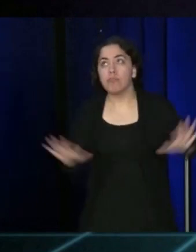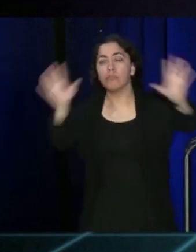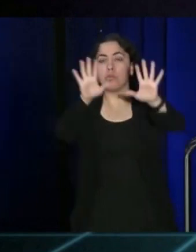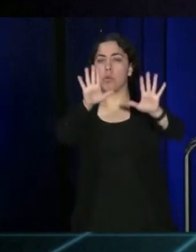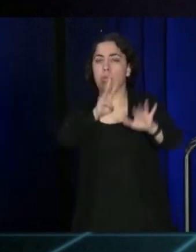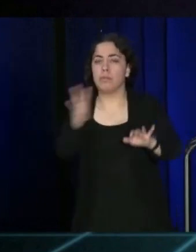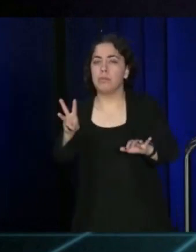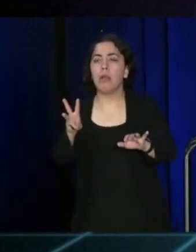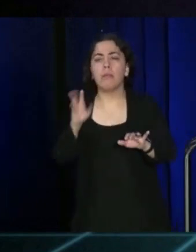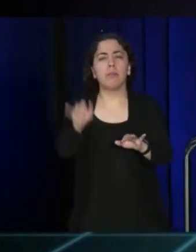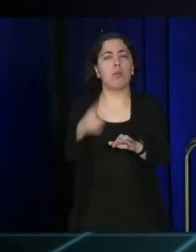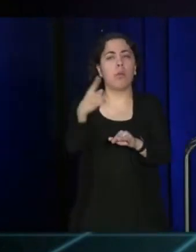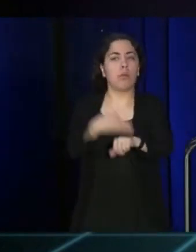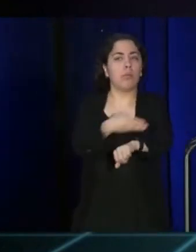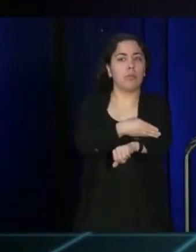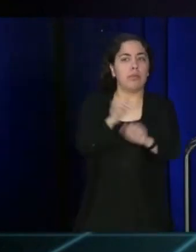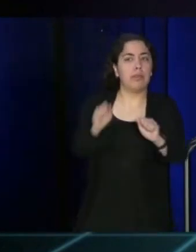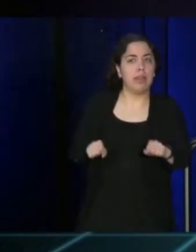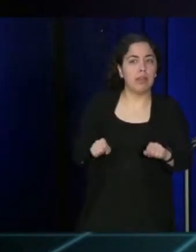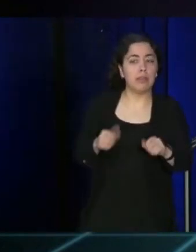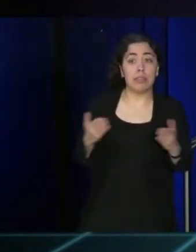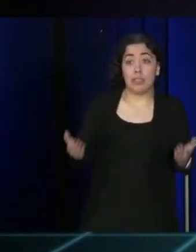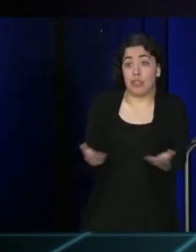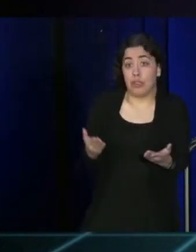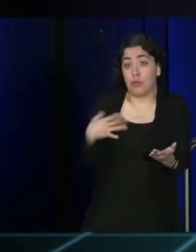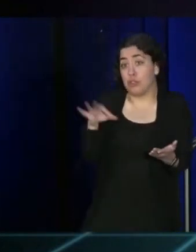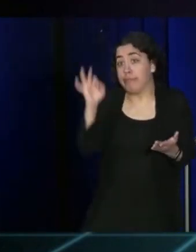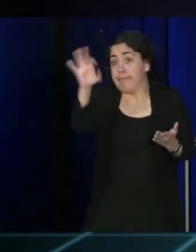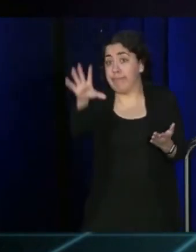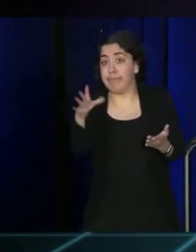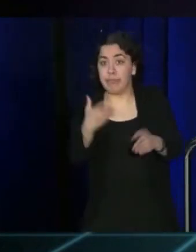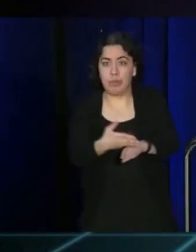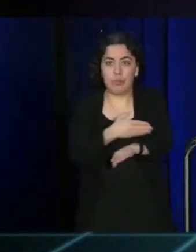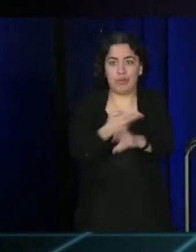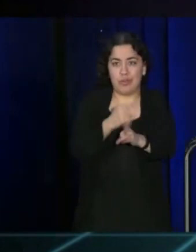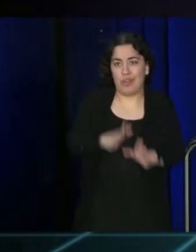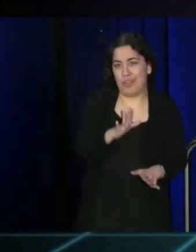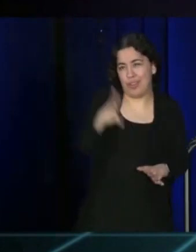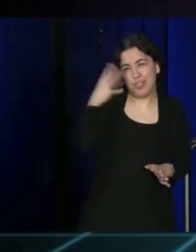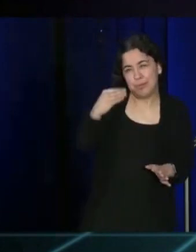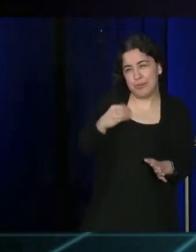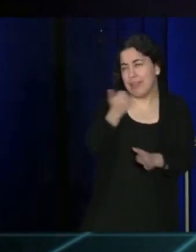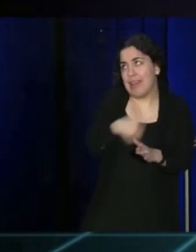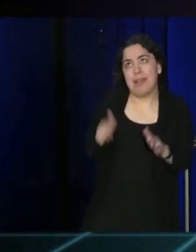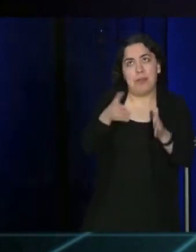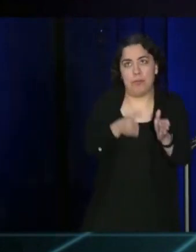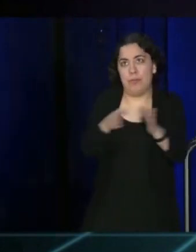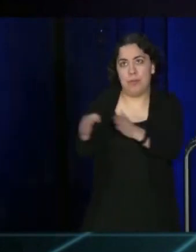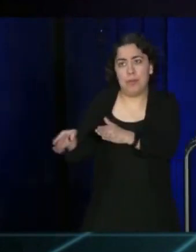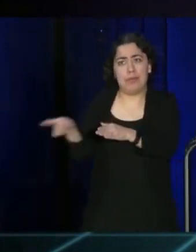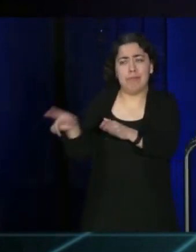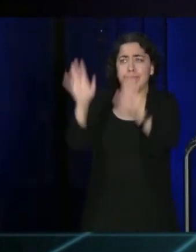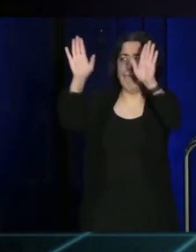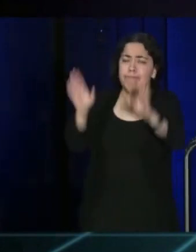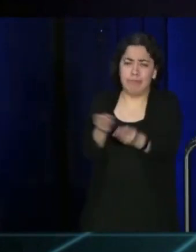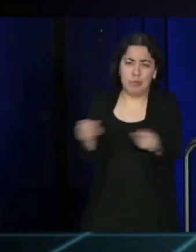one way that we could do better. We're here to just improve user experience in any way that we can, and this is a great solution to that.